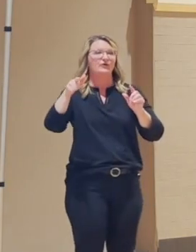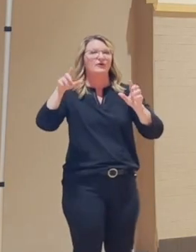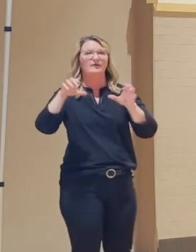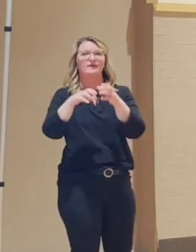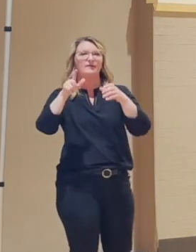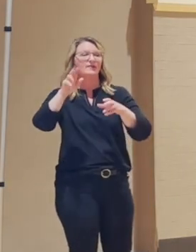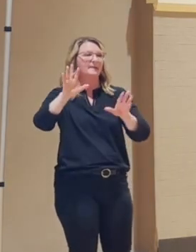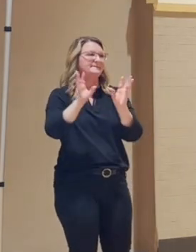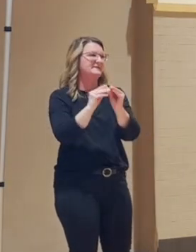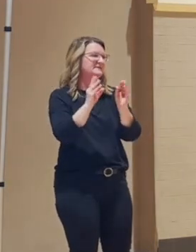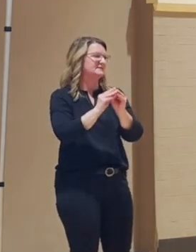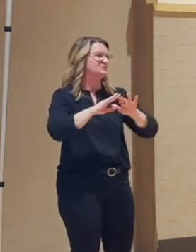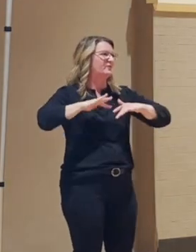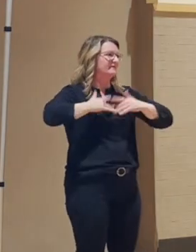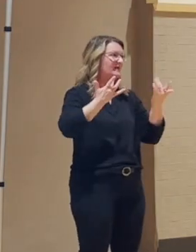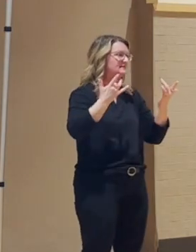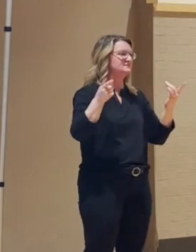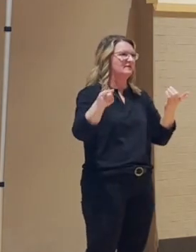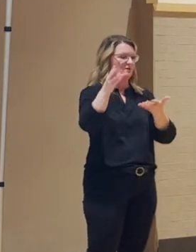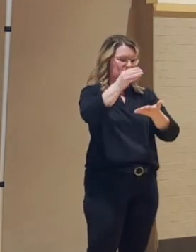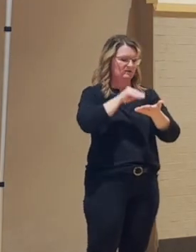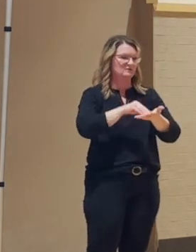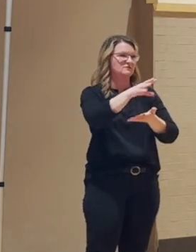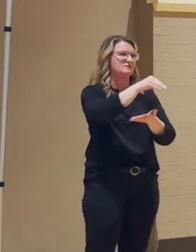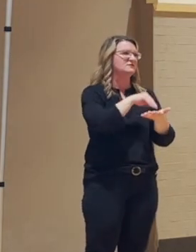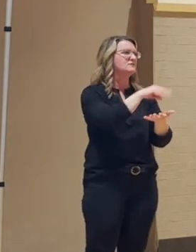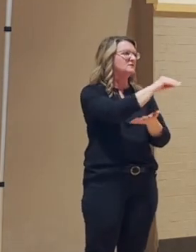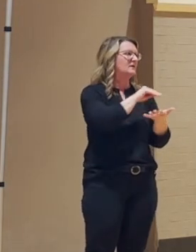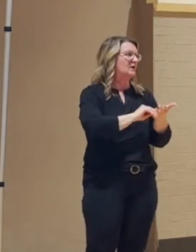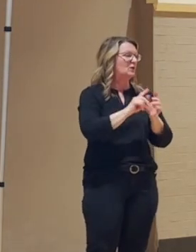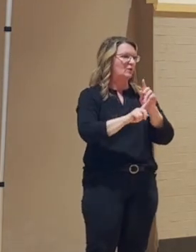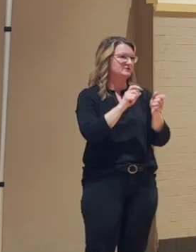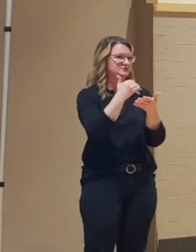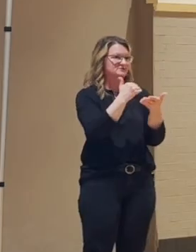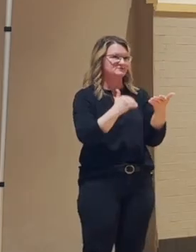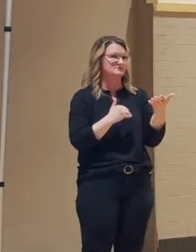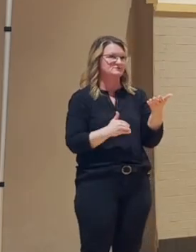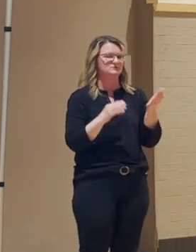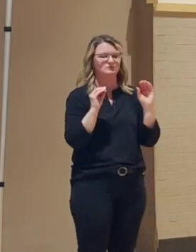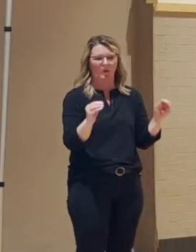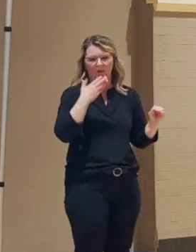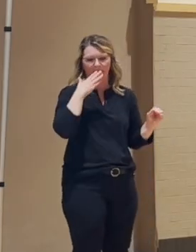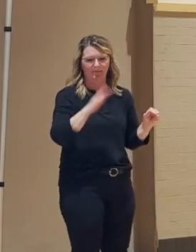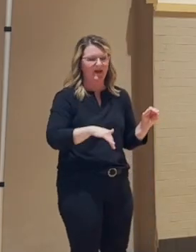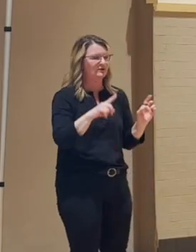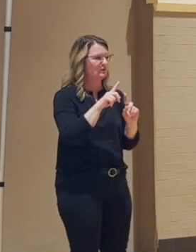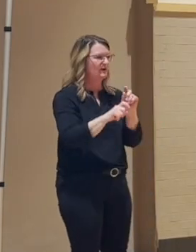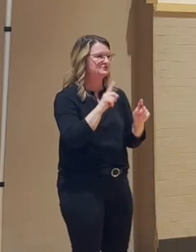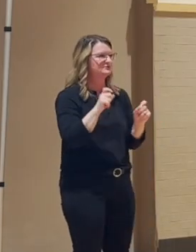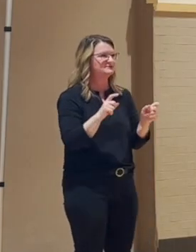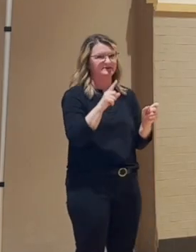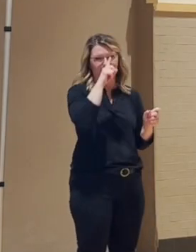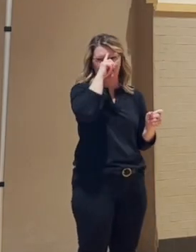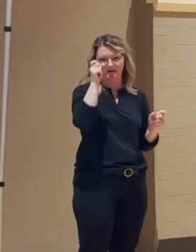meetings, events, that we're capturing questions. And no question is a bad question, because as a matter